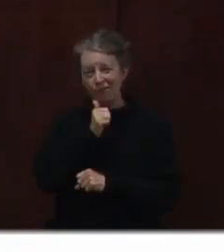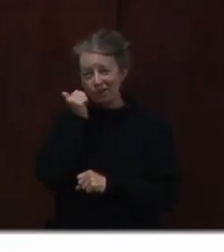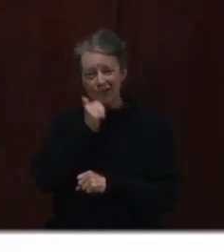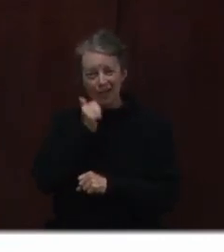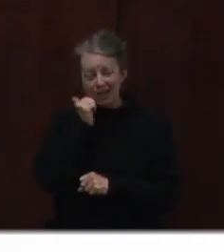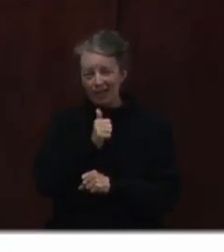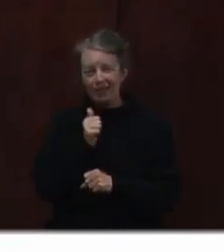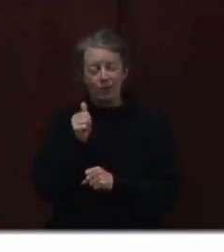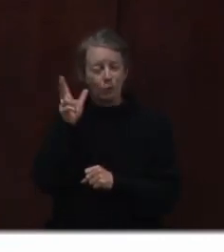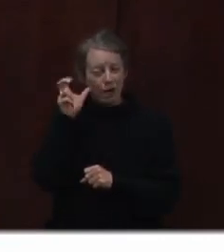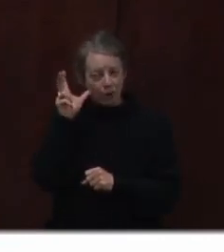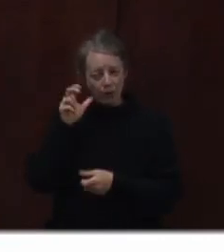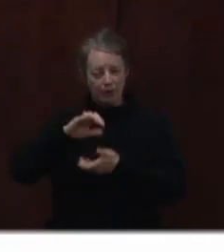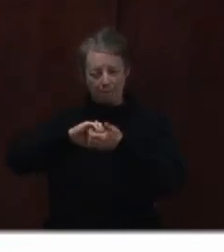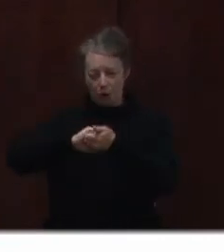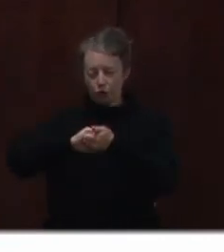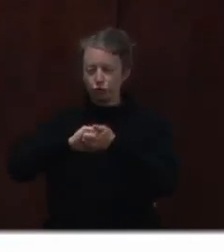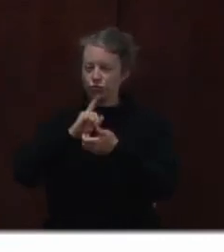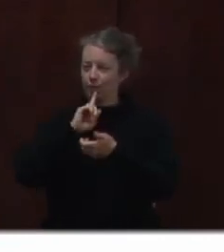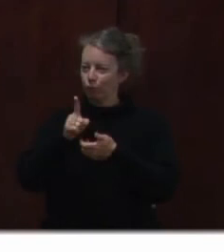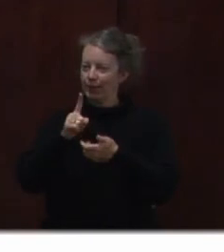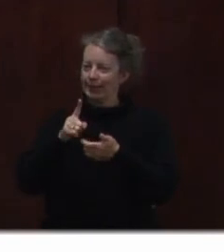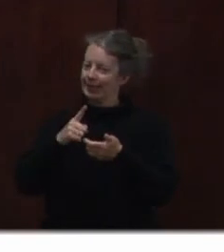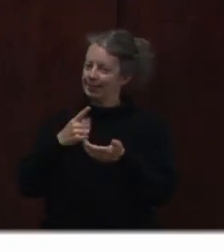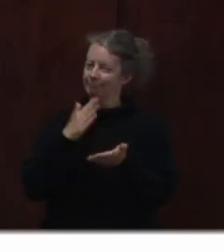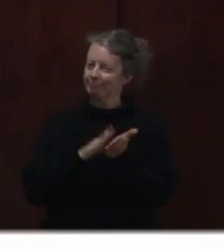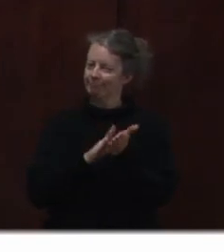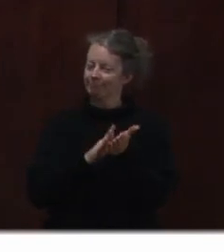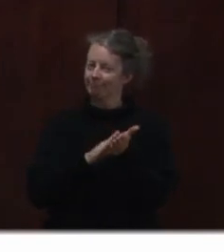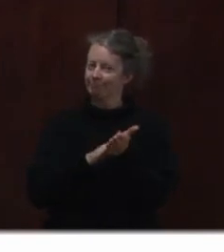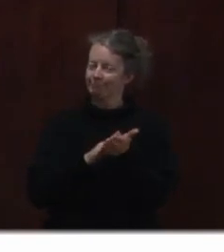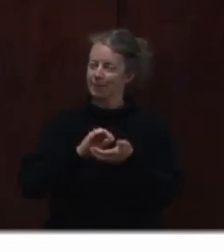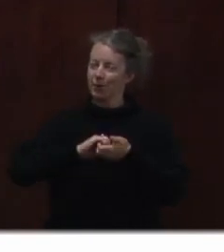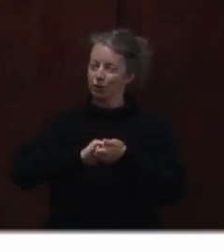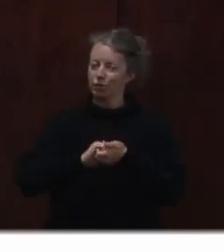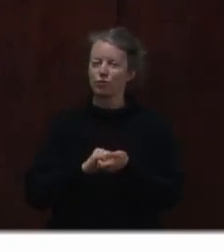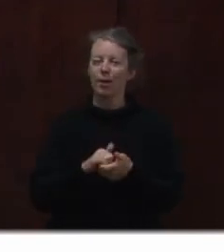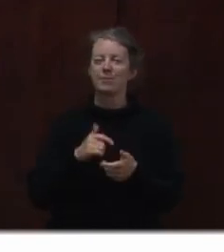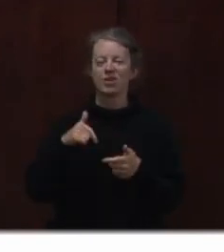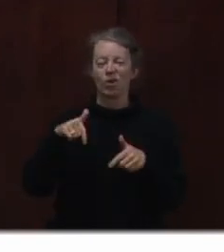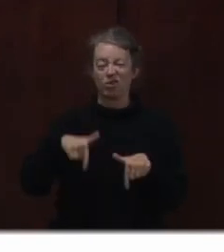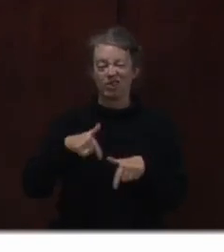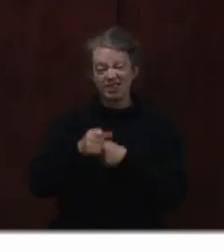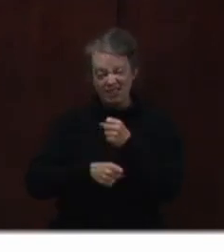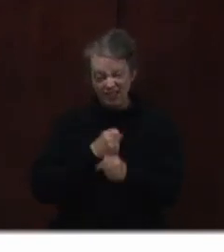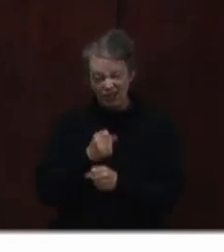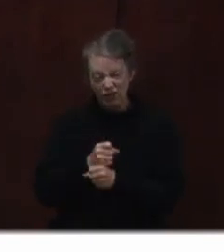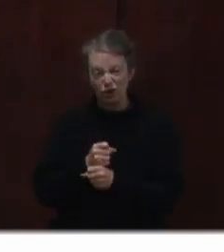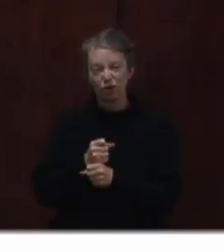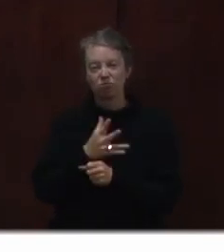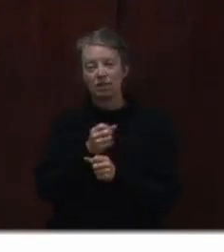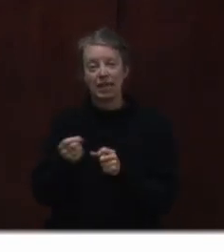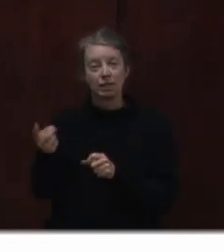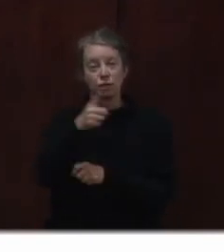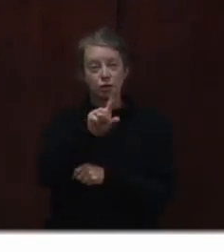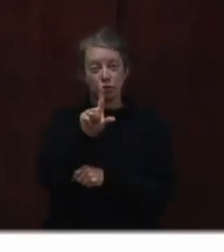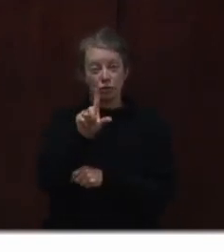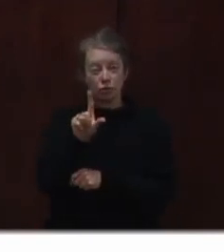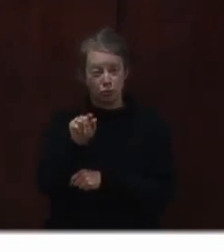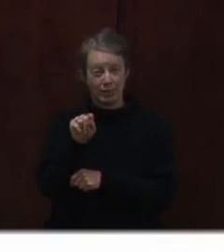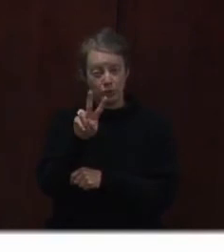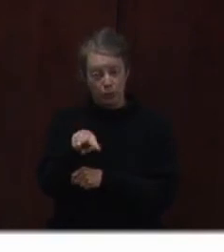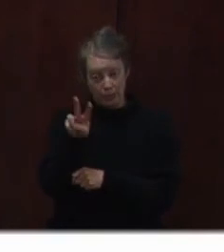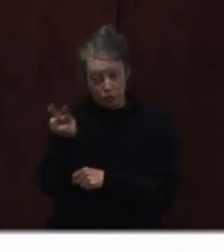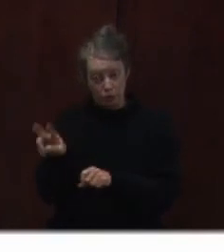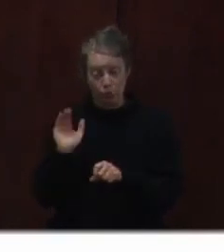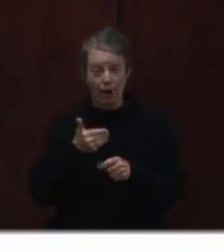is exemplified. And I know that as we come through the pandemic this next year and into 2022, that those new relationships will serve all